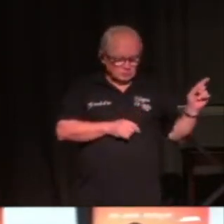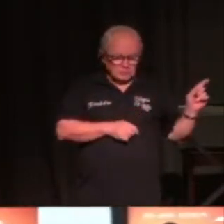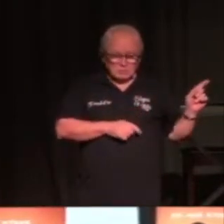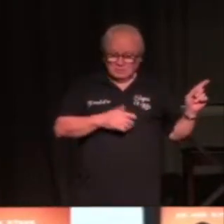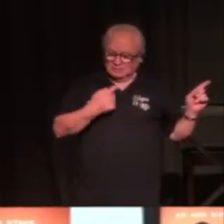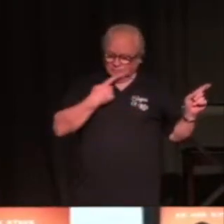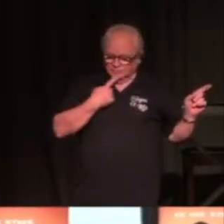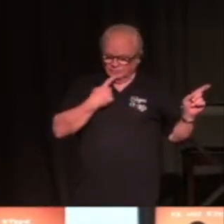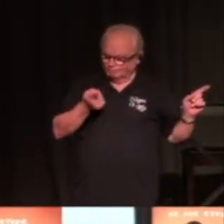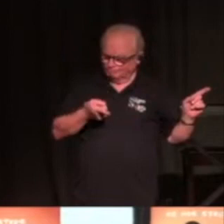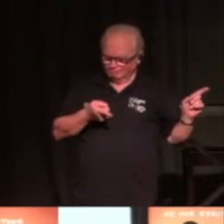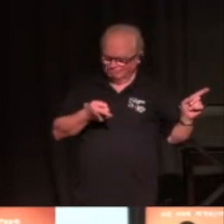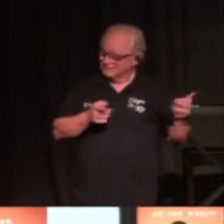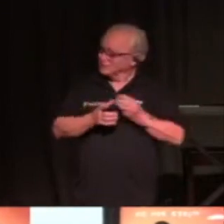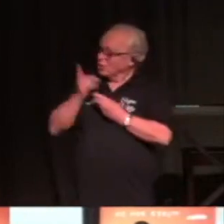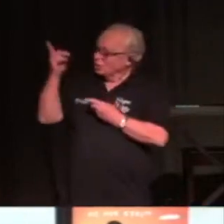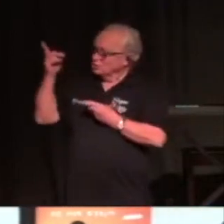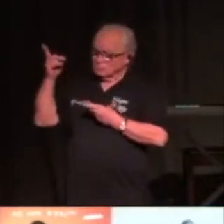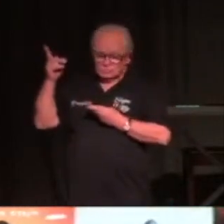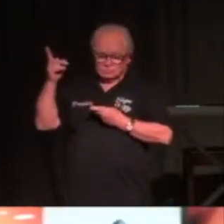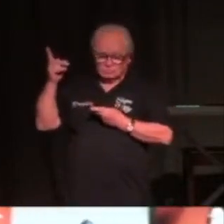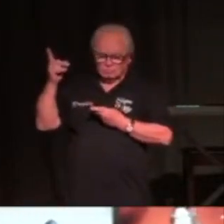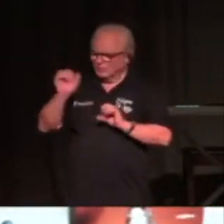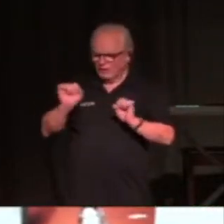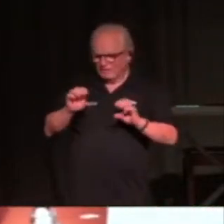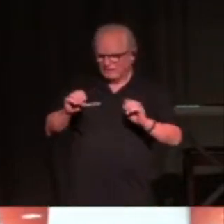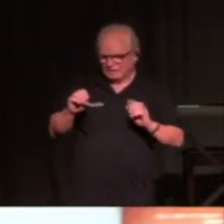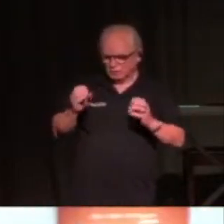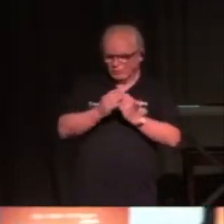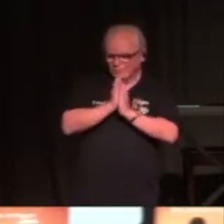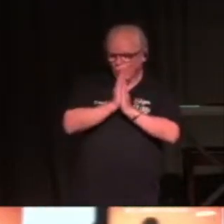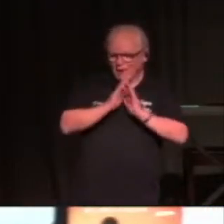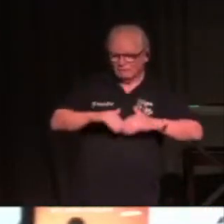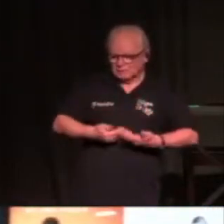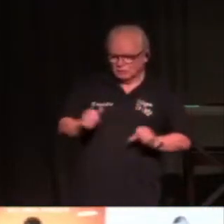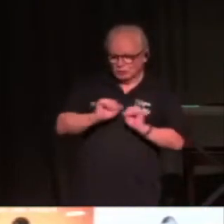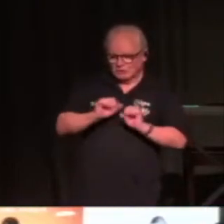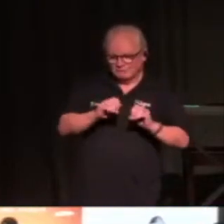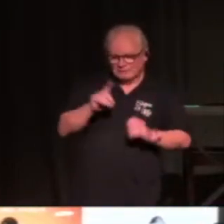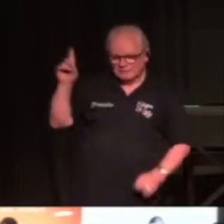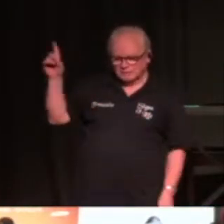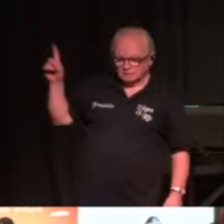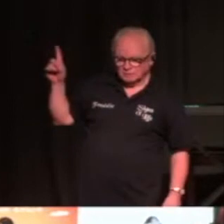So God hasn't finished on this whole prayer and fasting thing. He's not done yet.